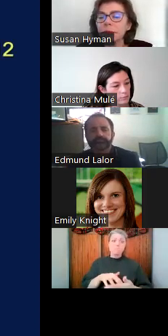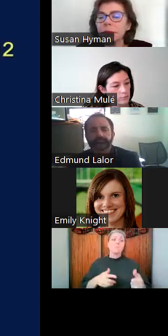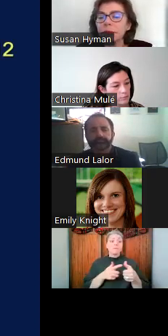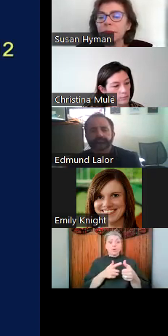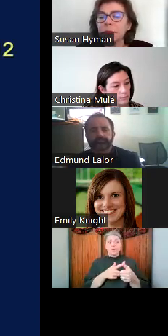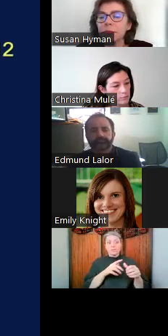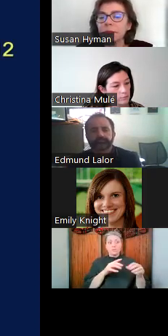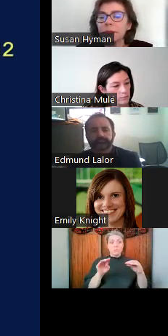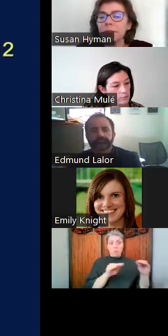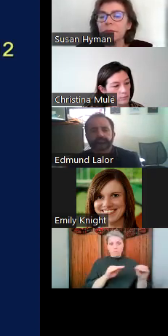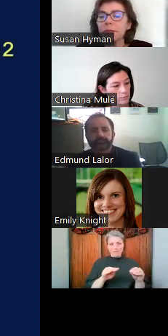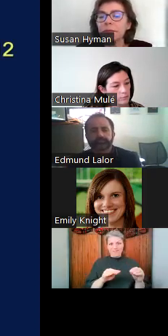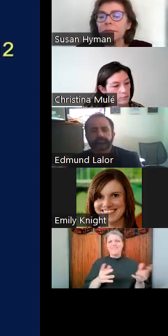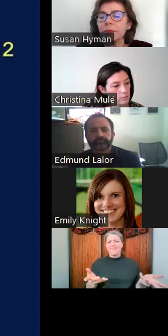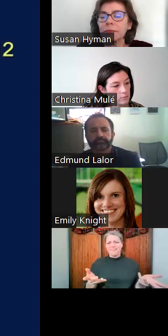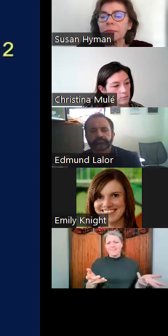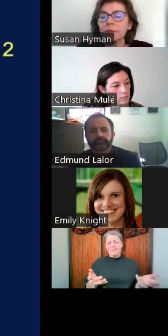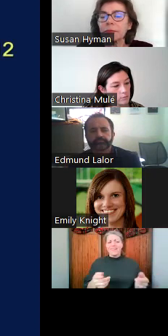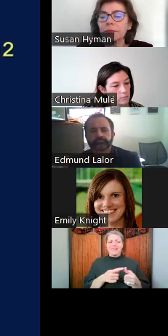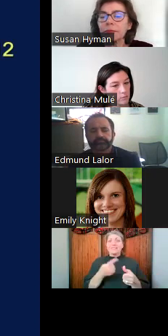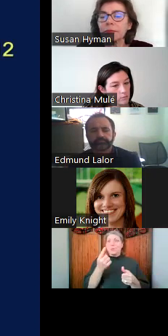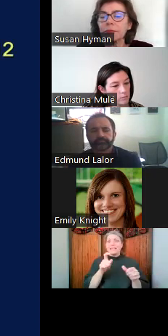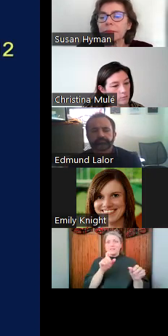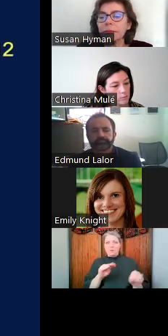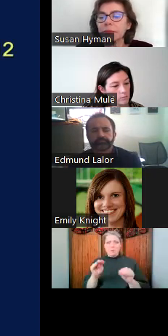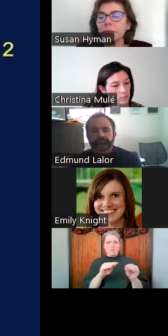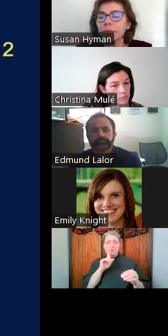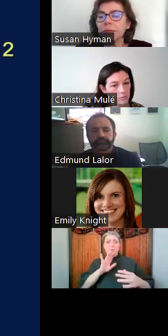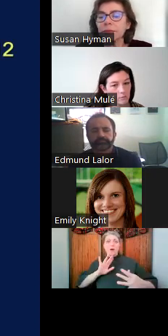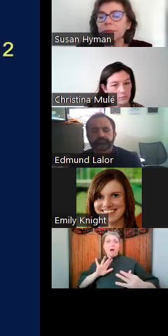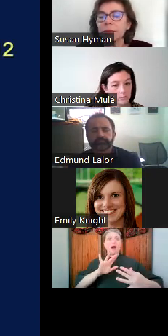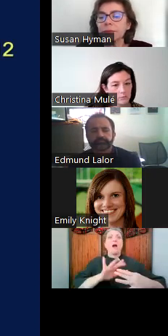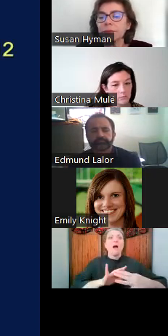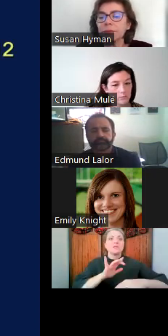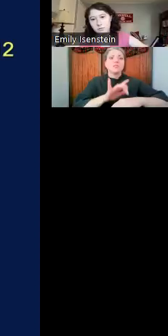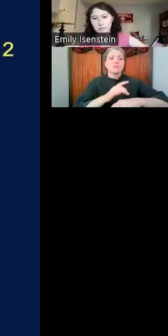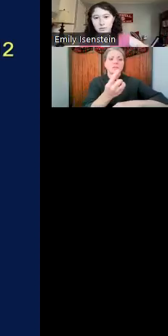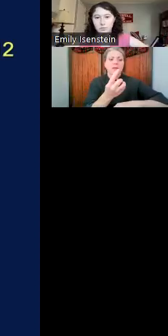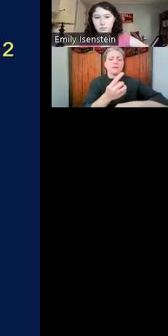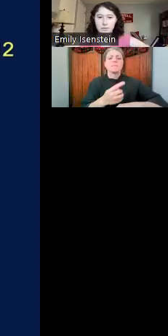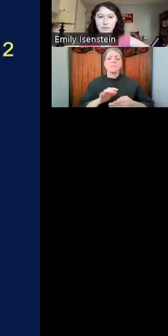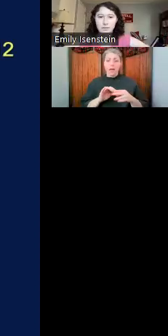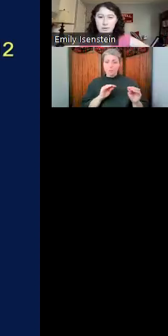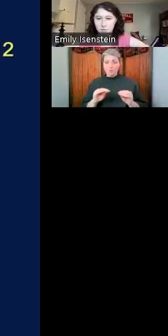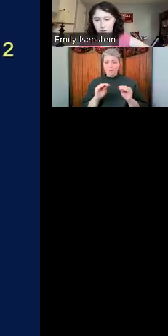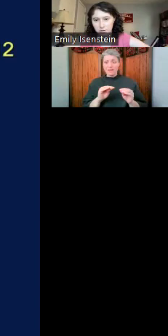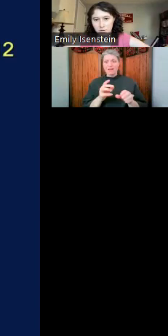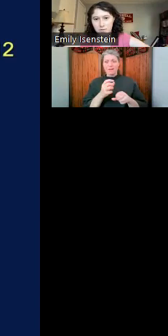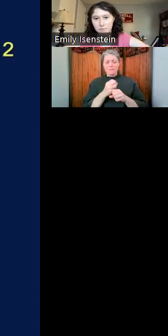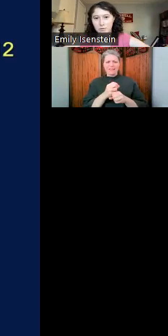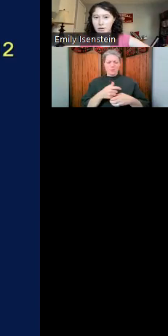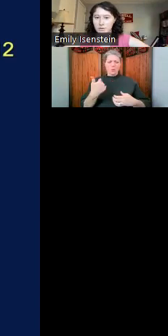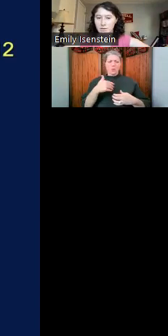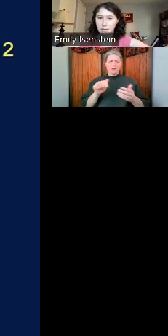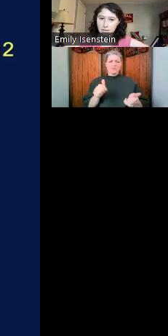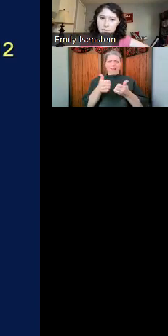involves movement. So someone needs to be moving in order to reach out and touch something. And this movement creates inherent challenges